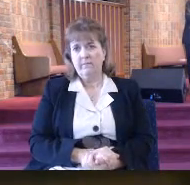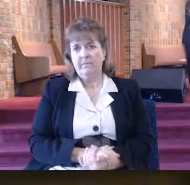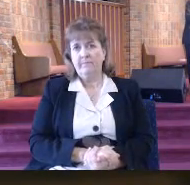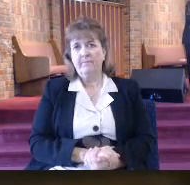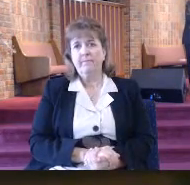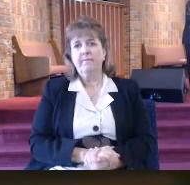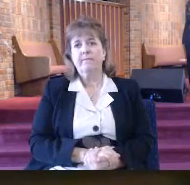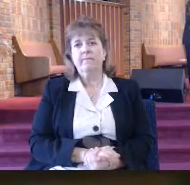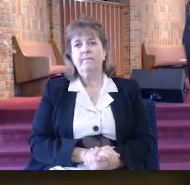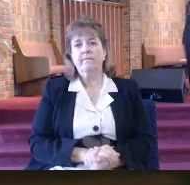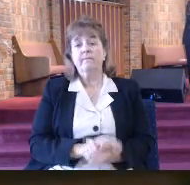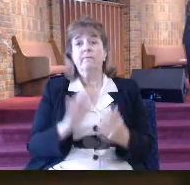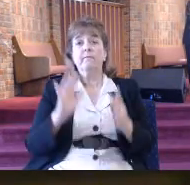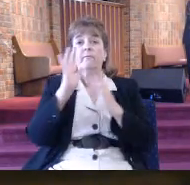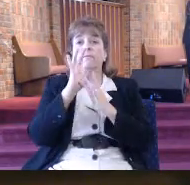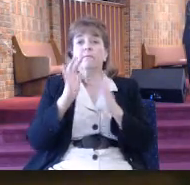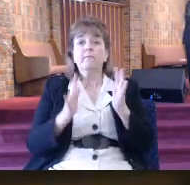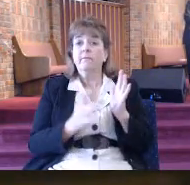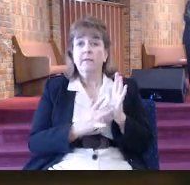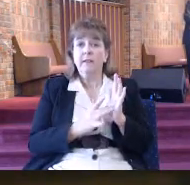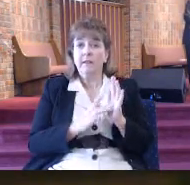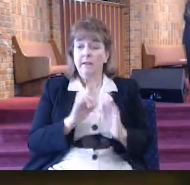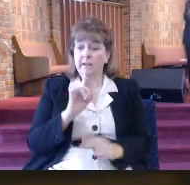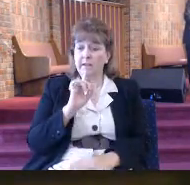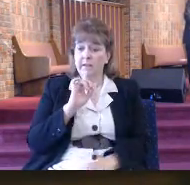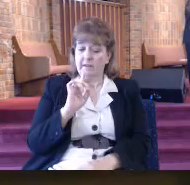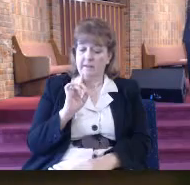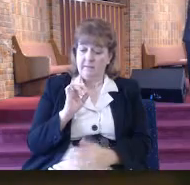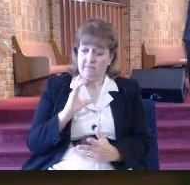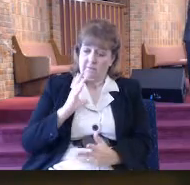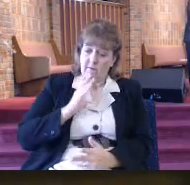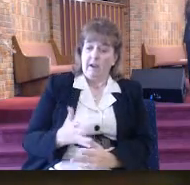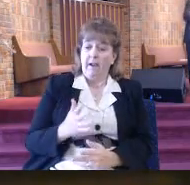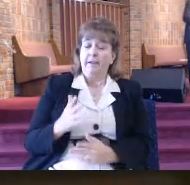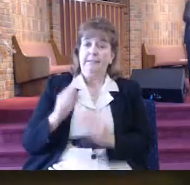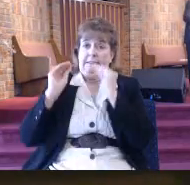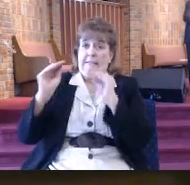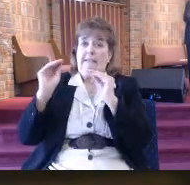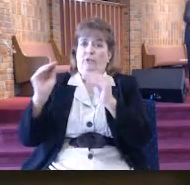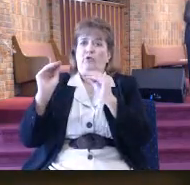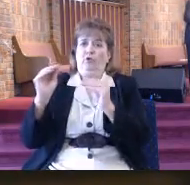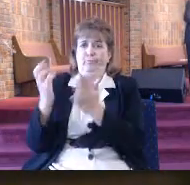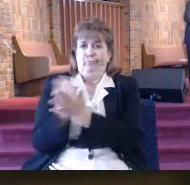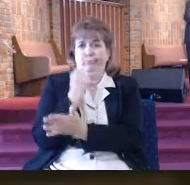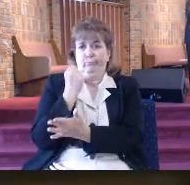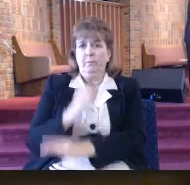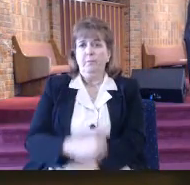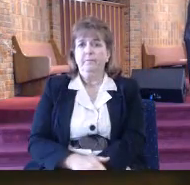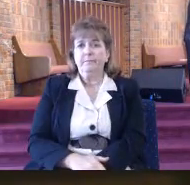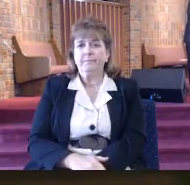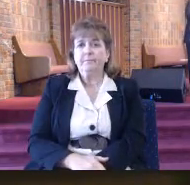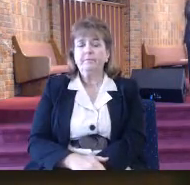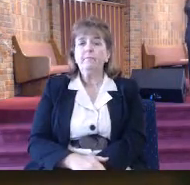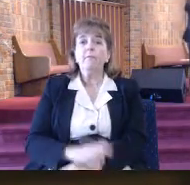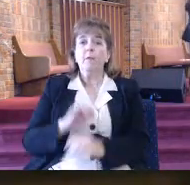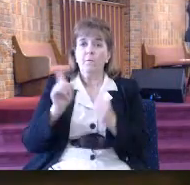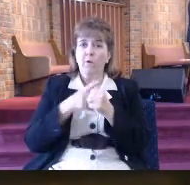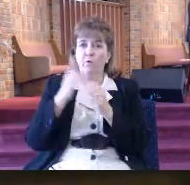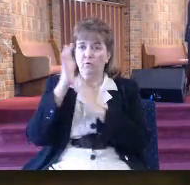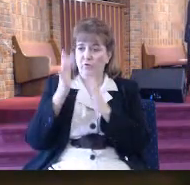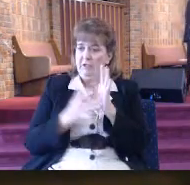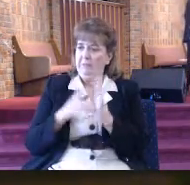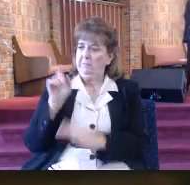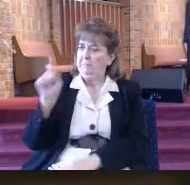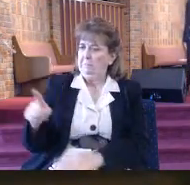Jesus uses it, however, to teach. His second response, after addressing the man, "How am